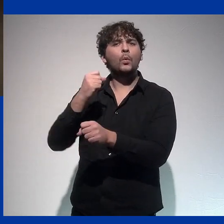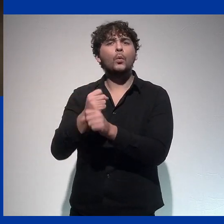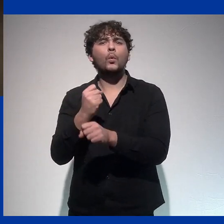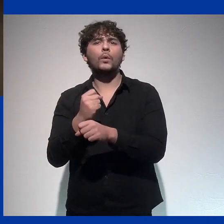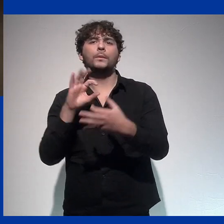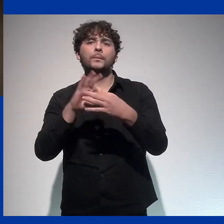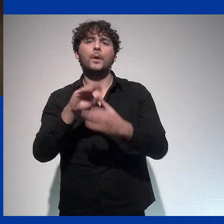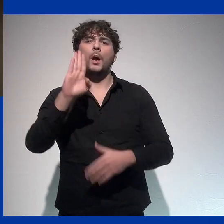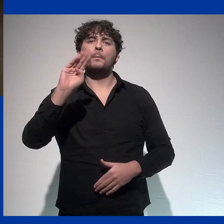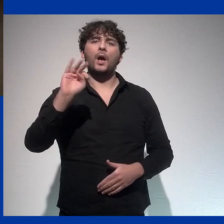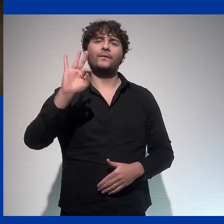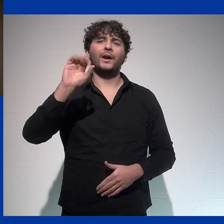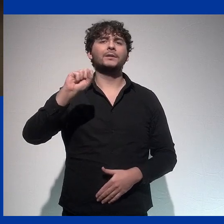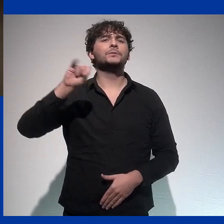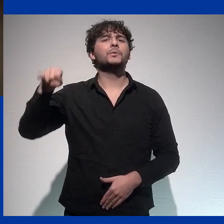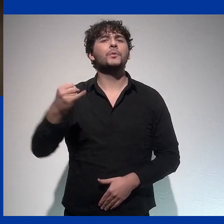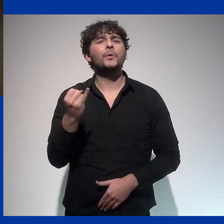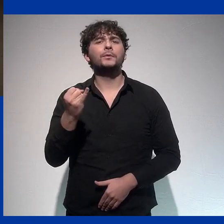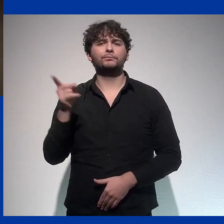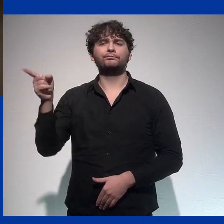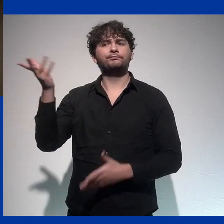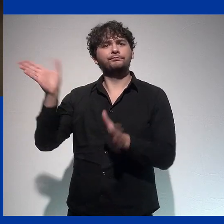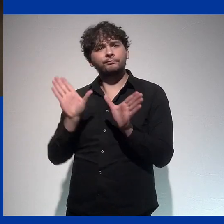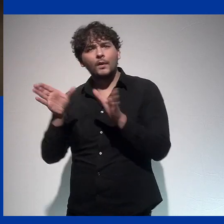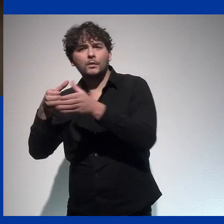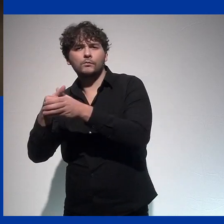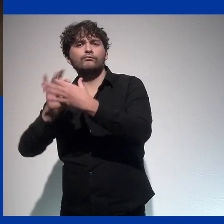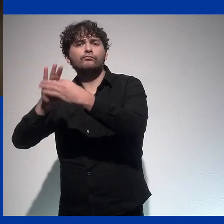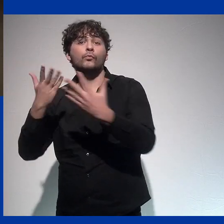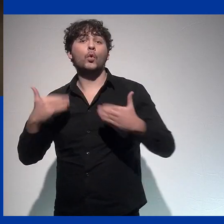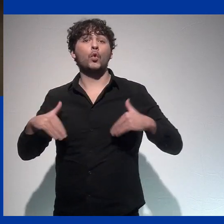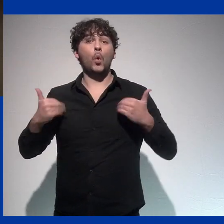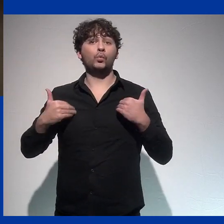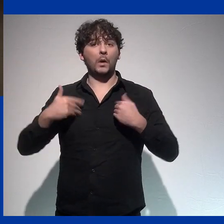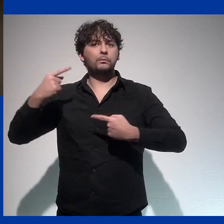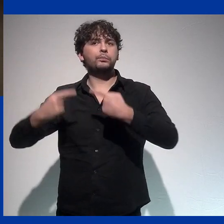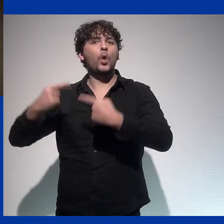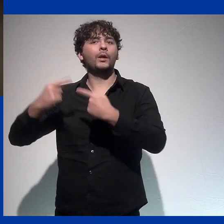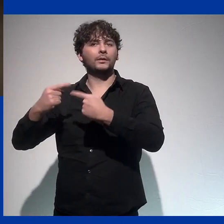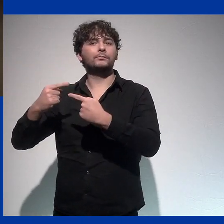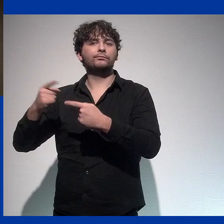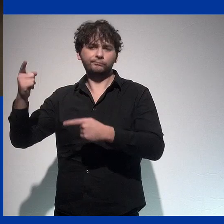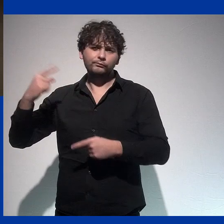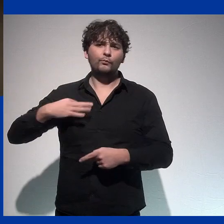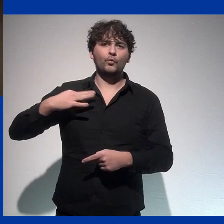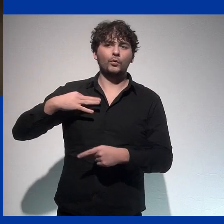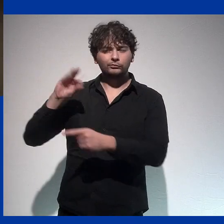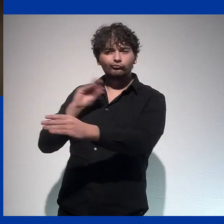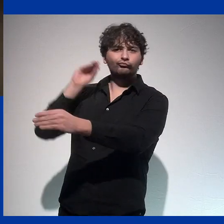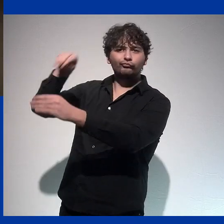your ministry has given a boost for youth work. What is your wish for the continuation of the Bonn process?